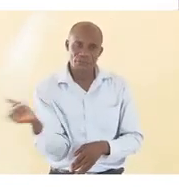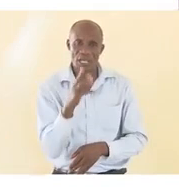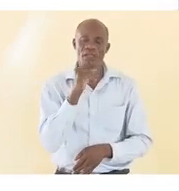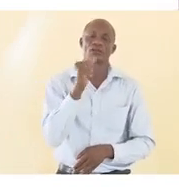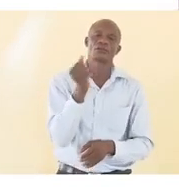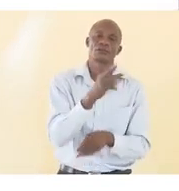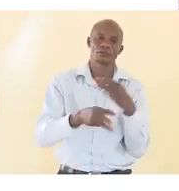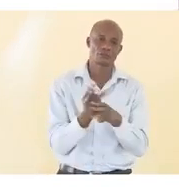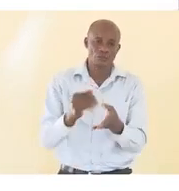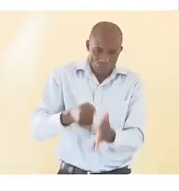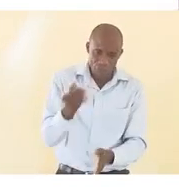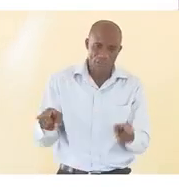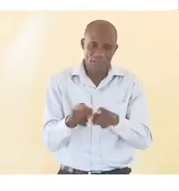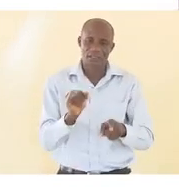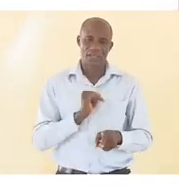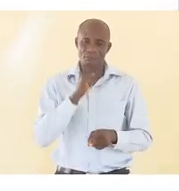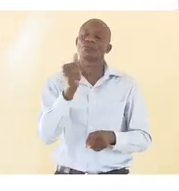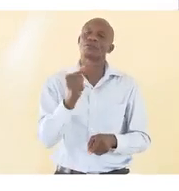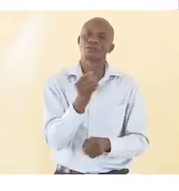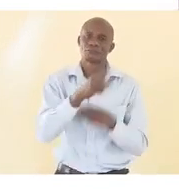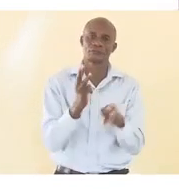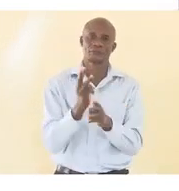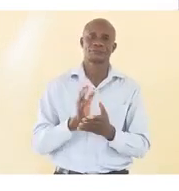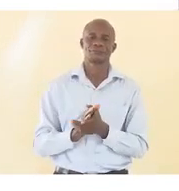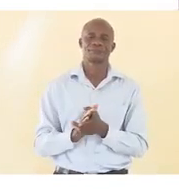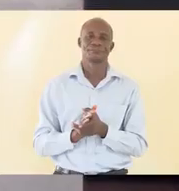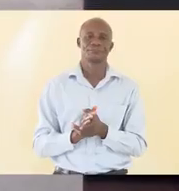says they are not of the world just as I am not of the world.